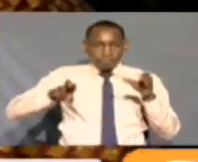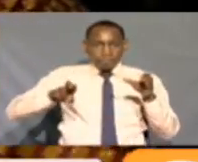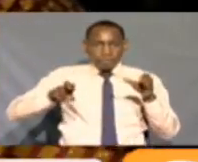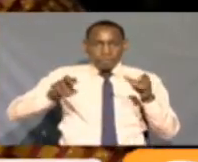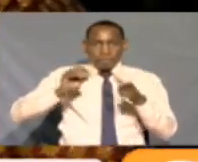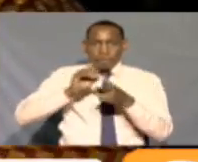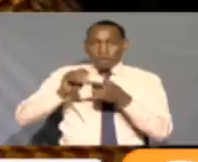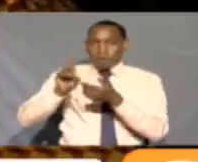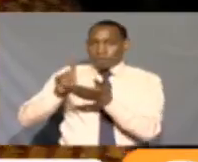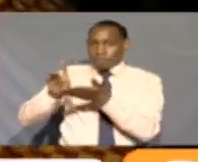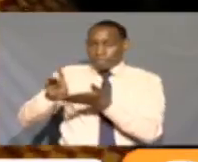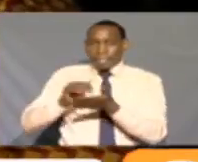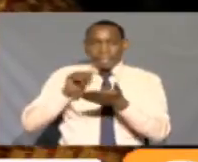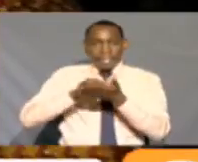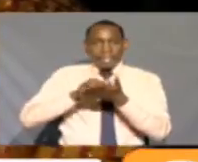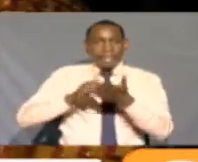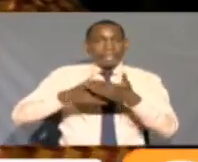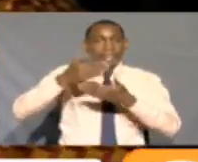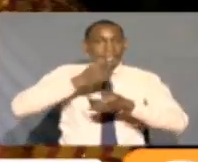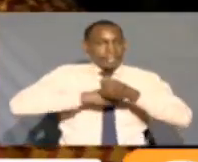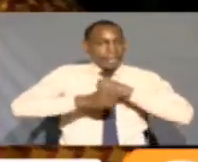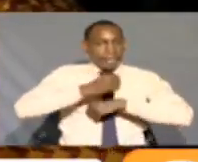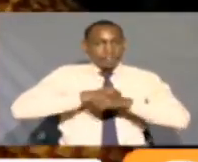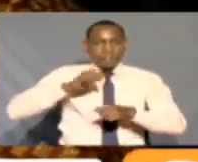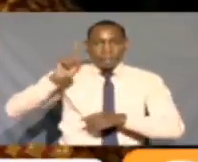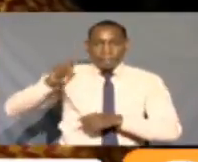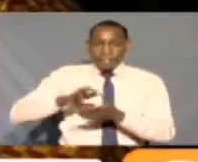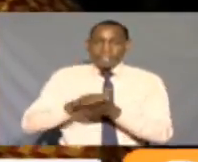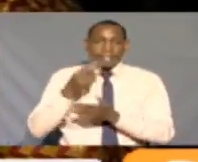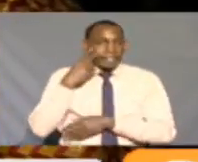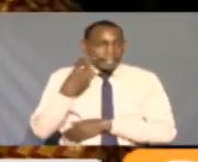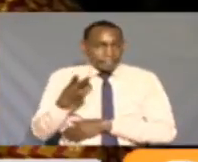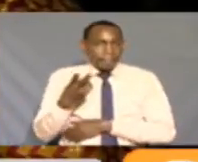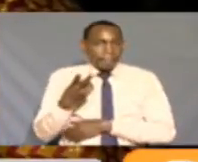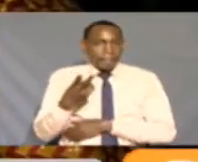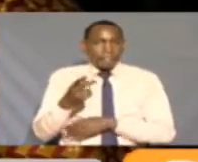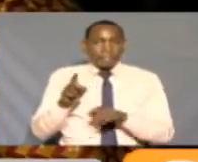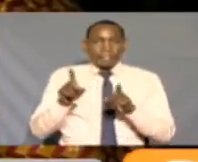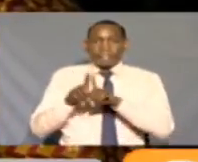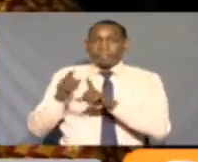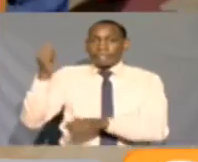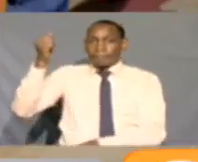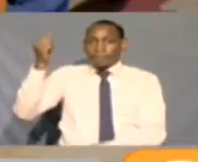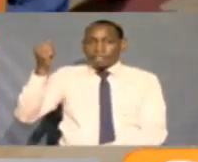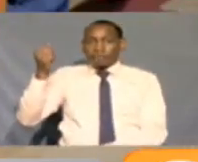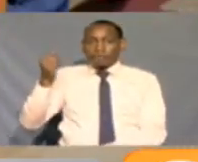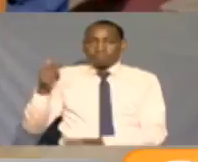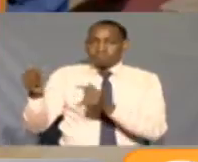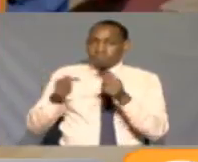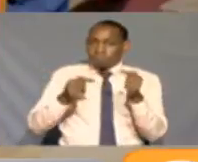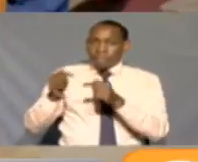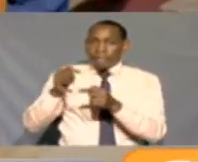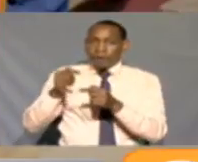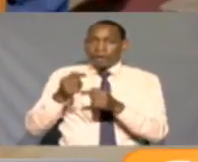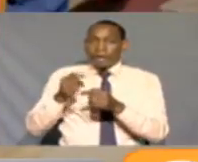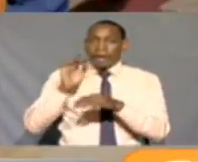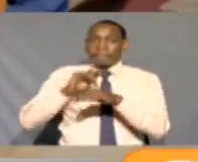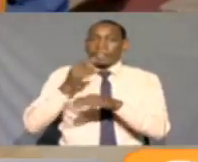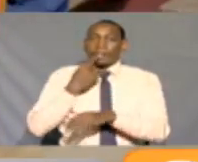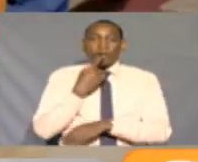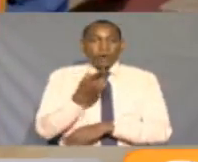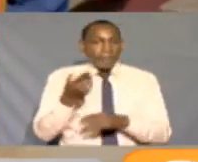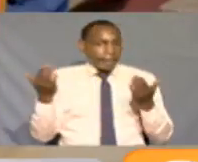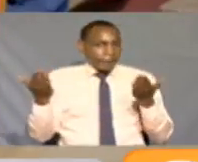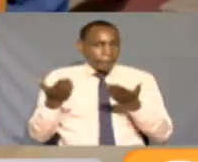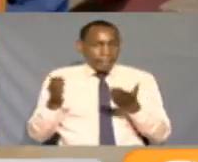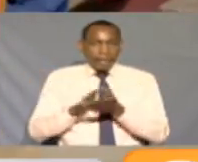he is setting them aside. I think that's the next thing that we need to see from this cabinet. And is it the political intrigues that have affected directives like those ones,